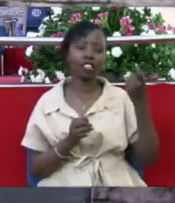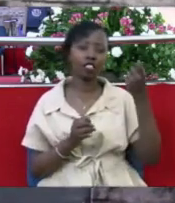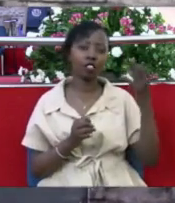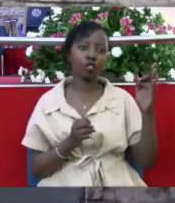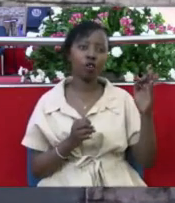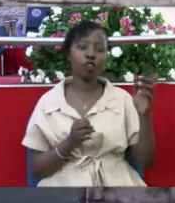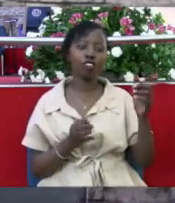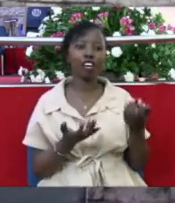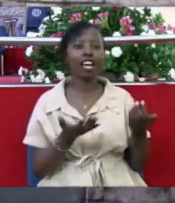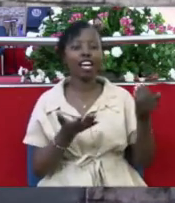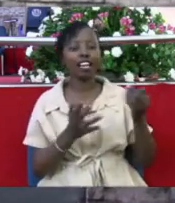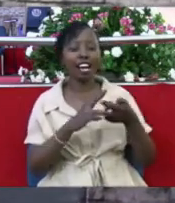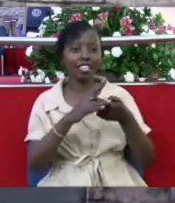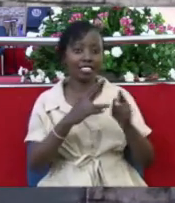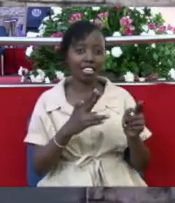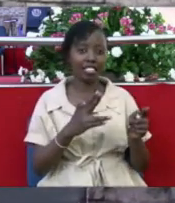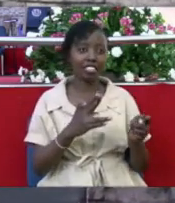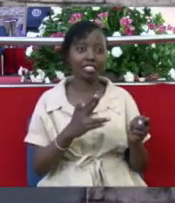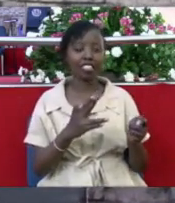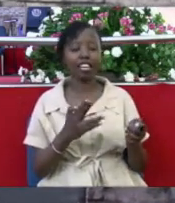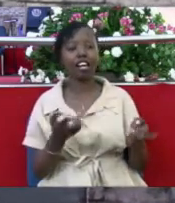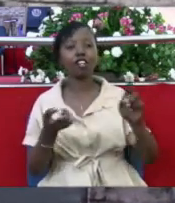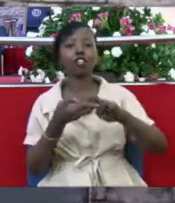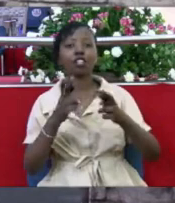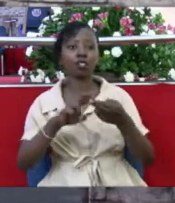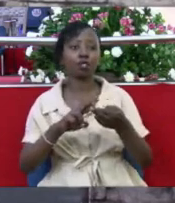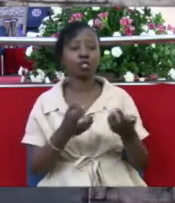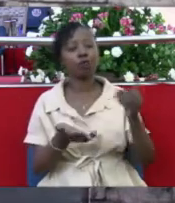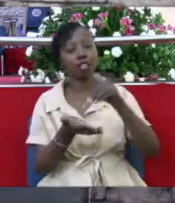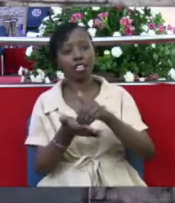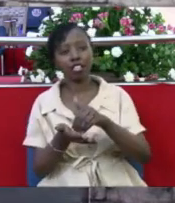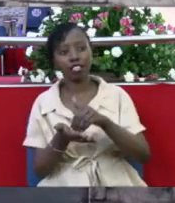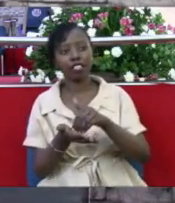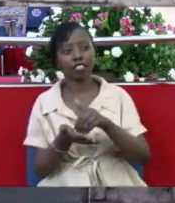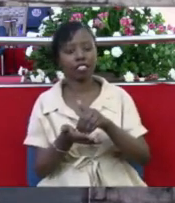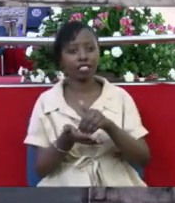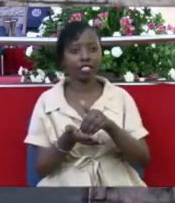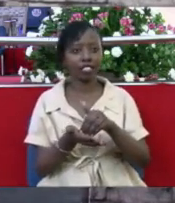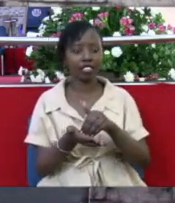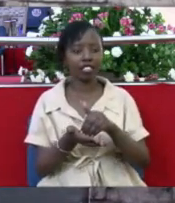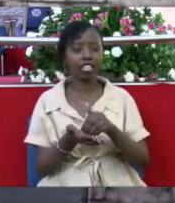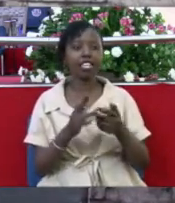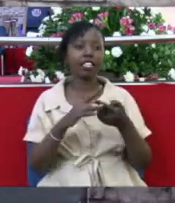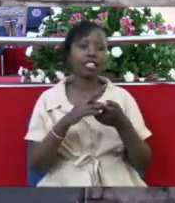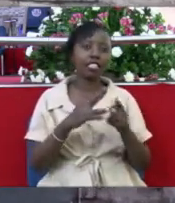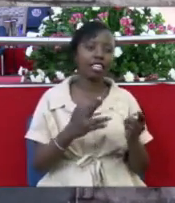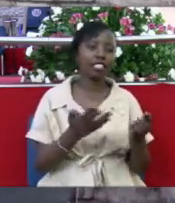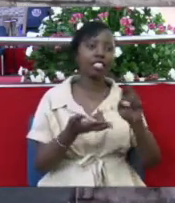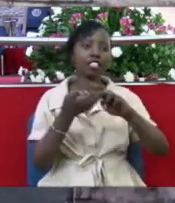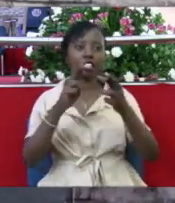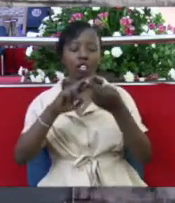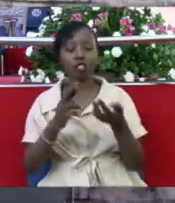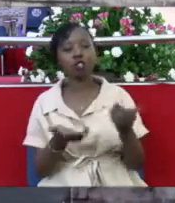ya kuanza tena uhusiano. The art of restarting the relationship. Jinsi